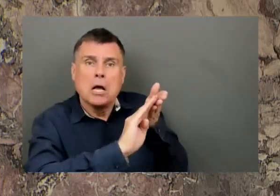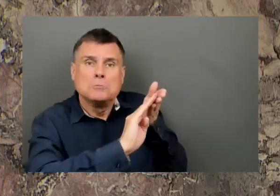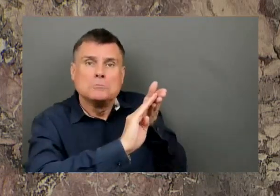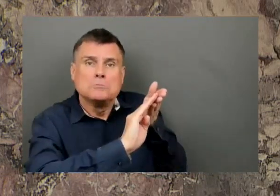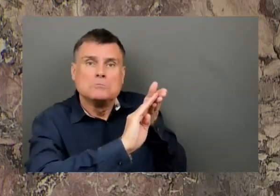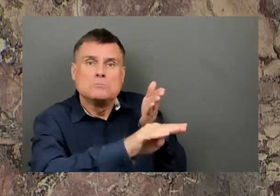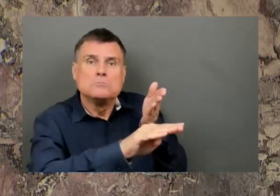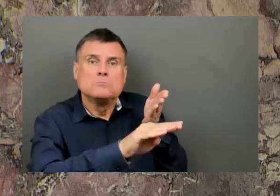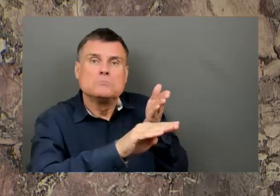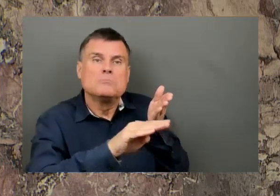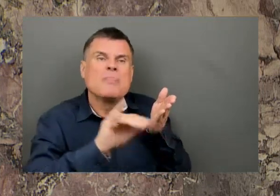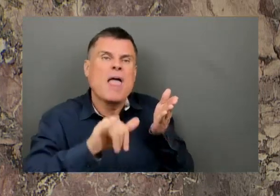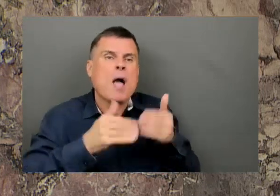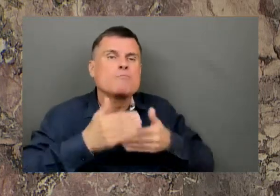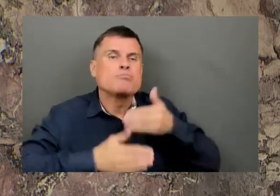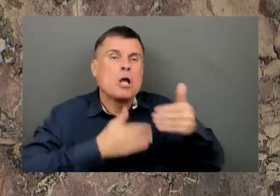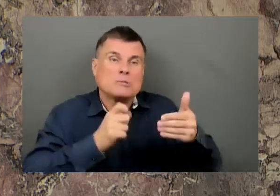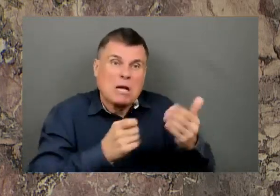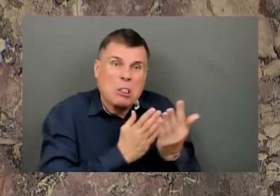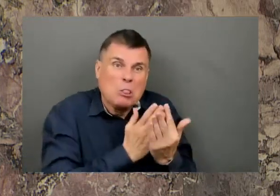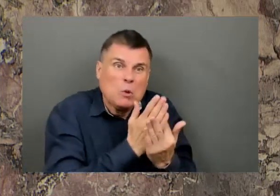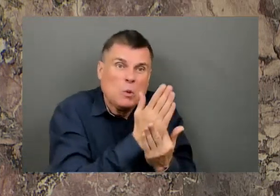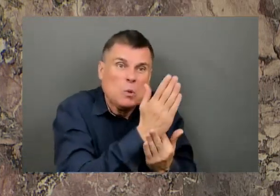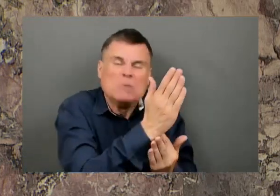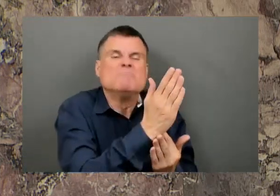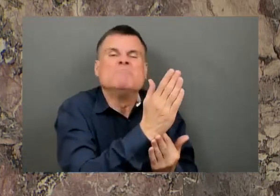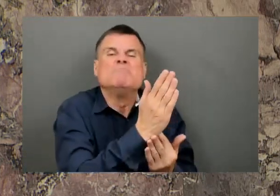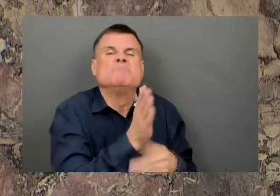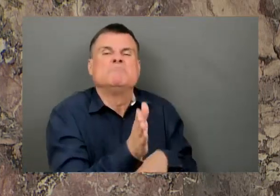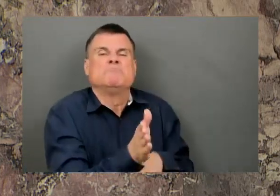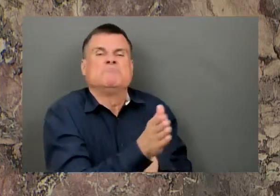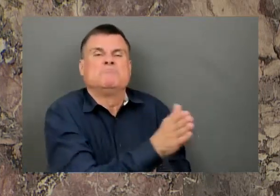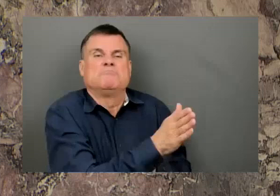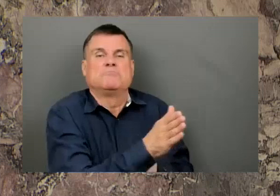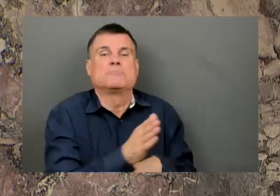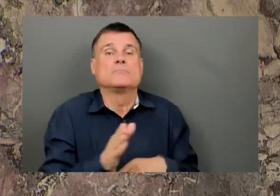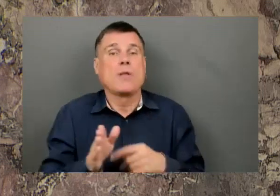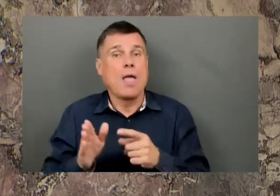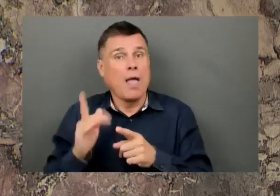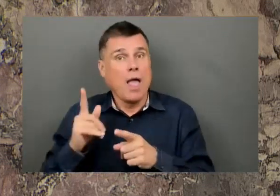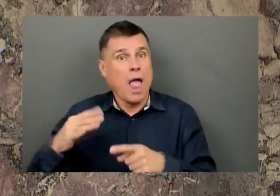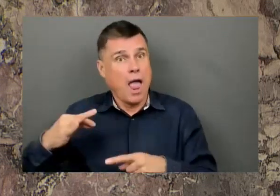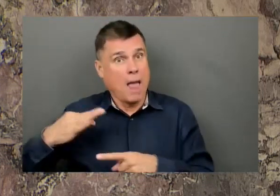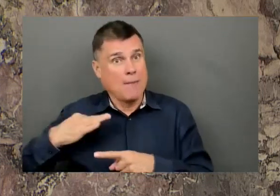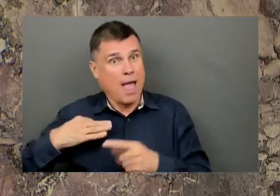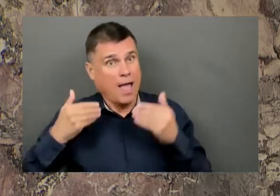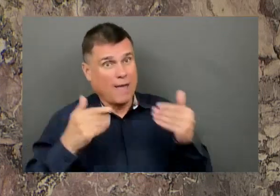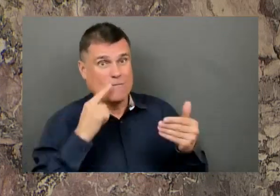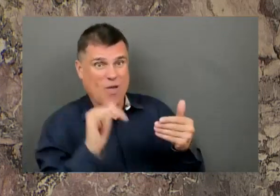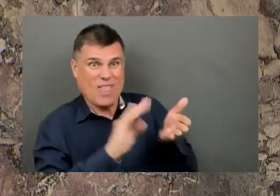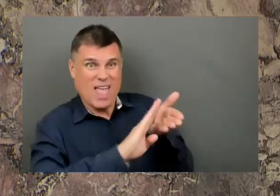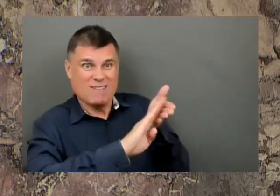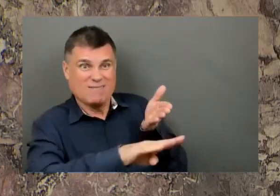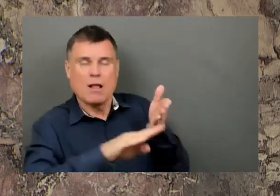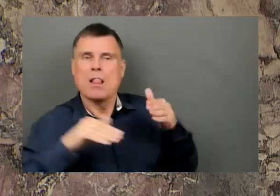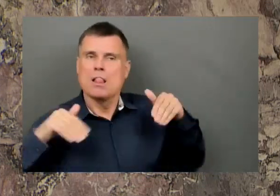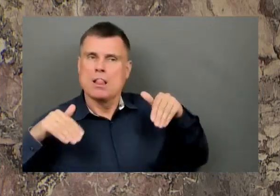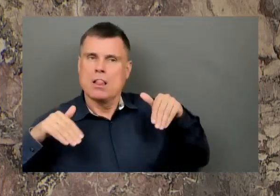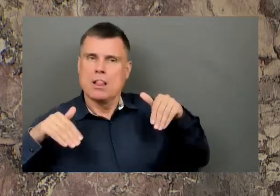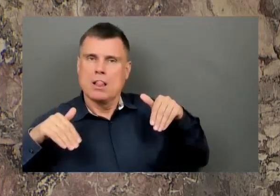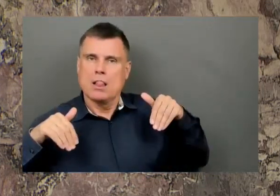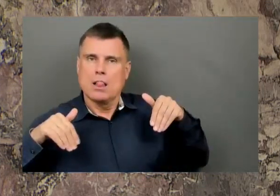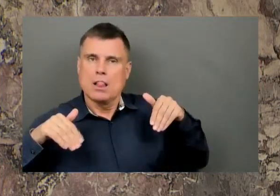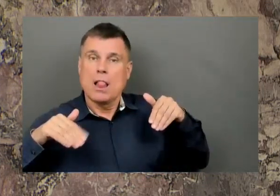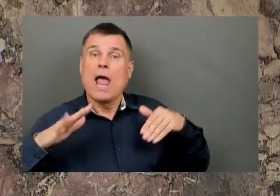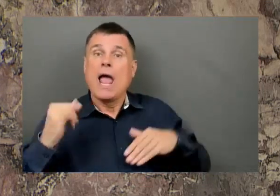application. If they make that application, there is a process to consider it before it finally comes for decision